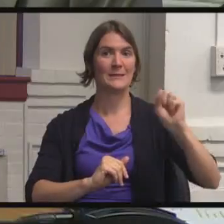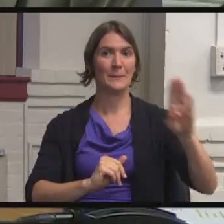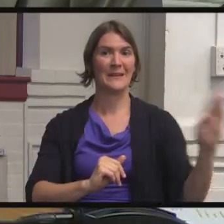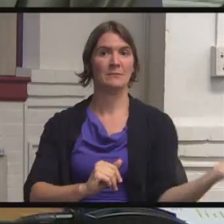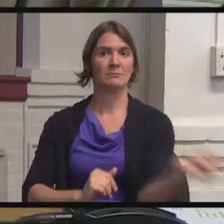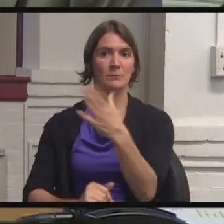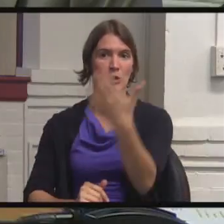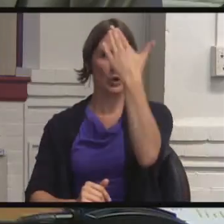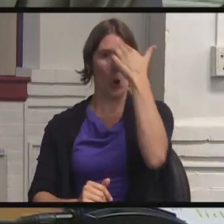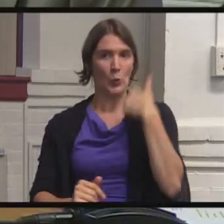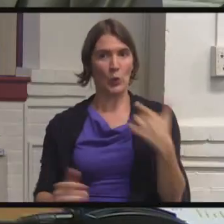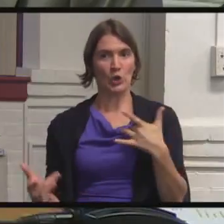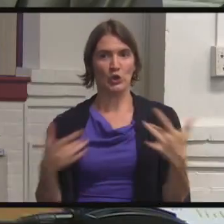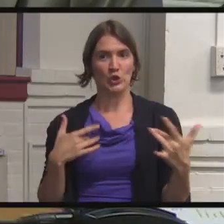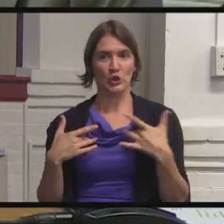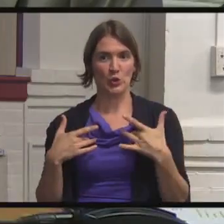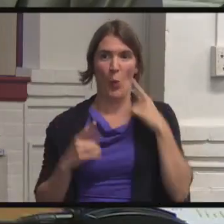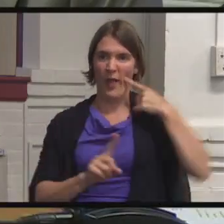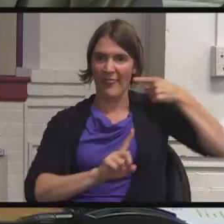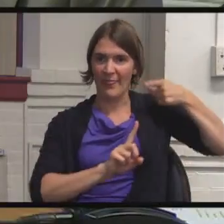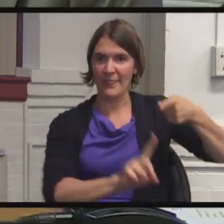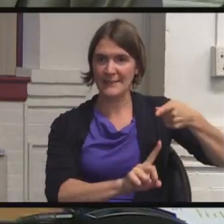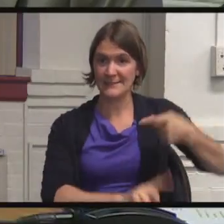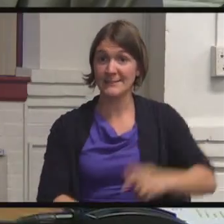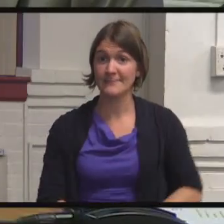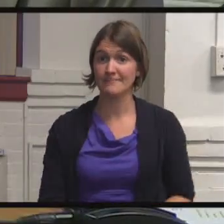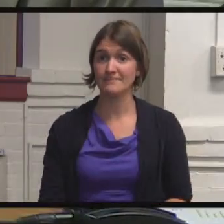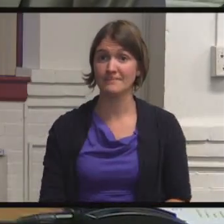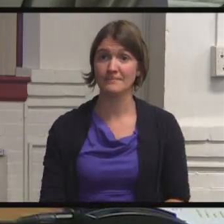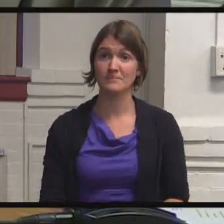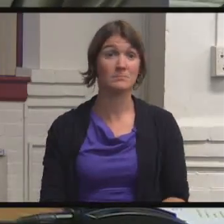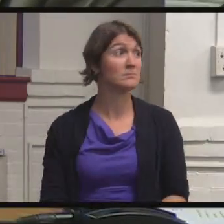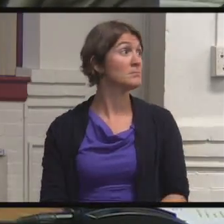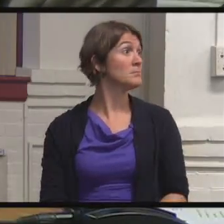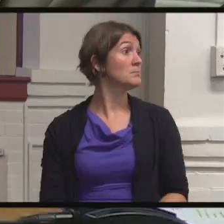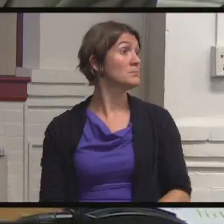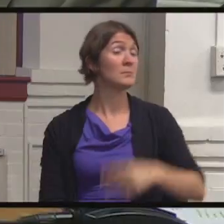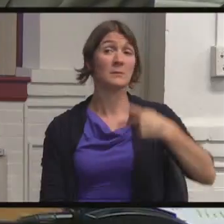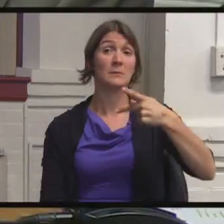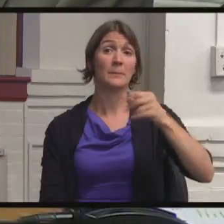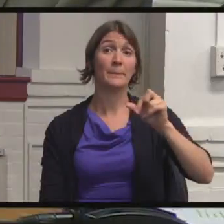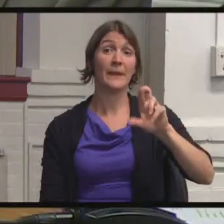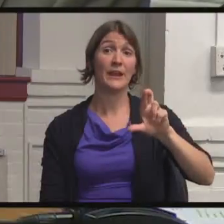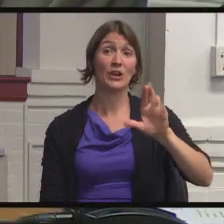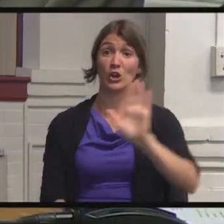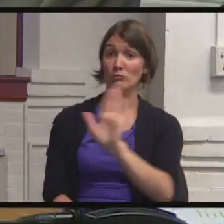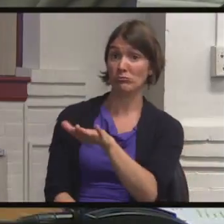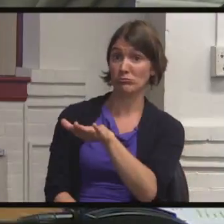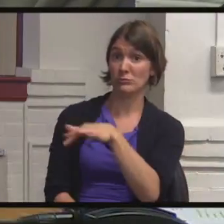Board knows that we're looking at something specific. Peter? Would the applicant